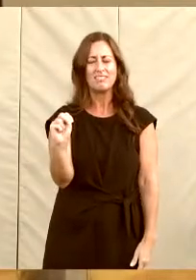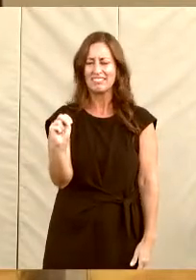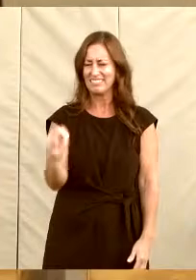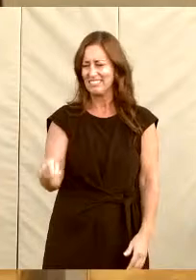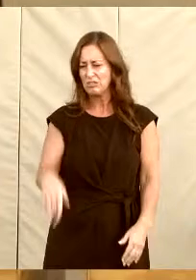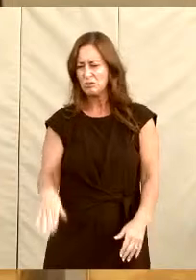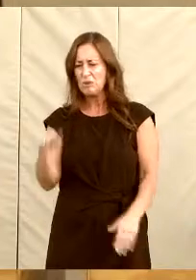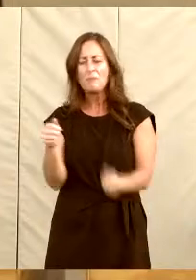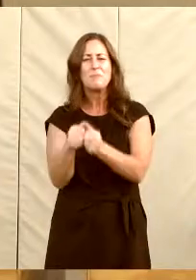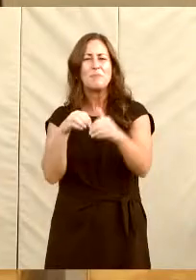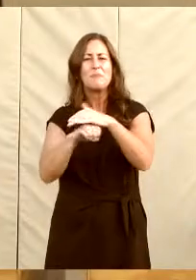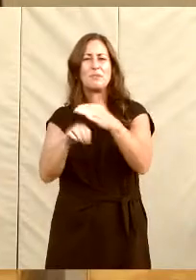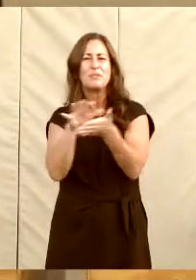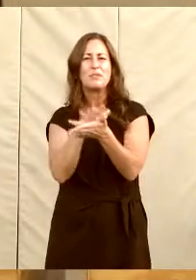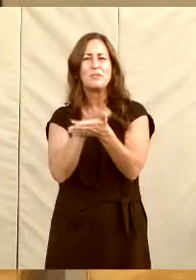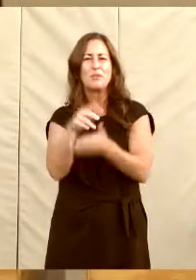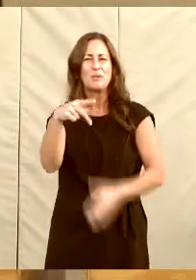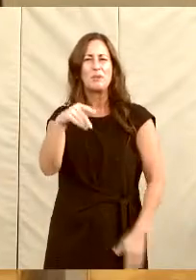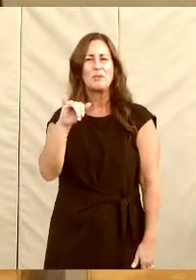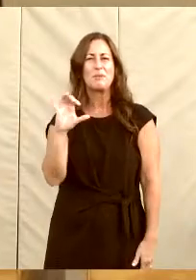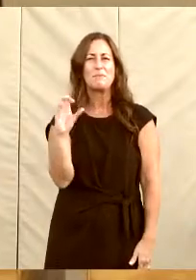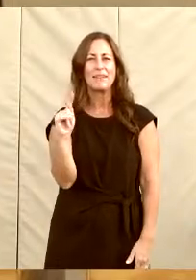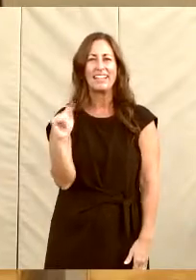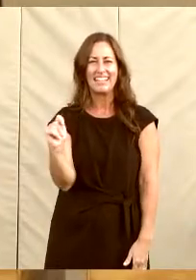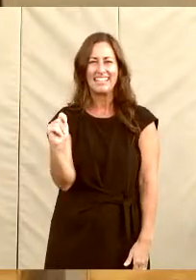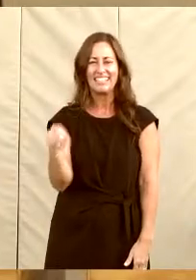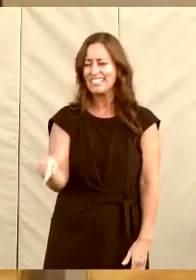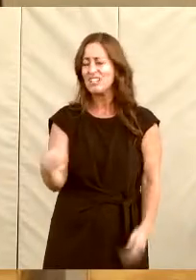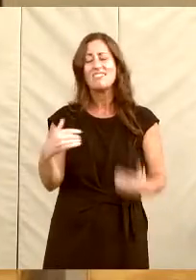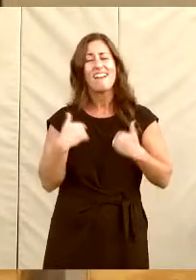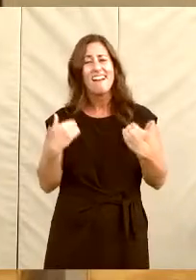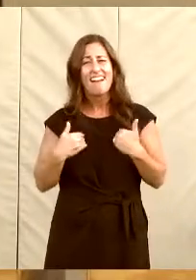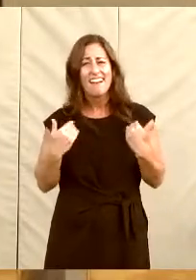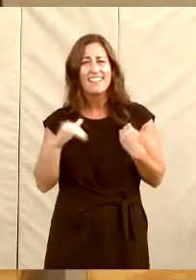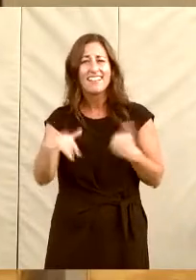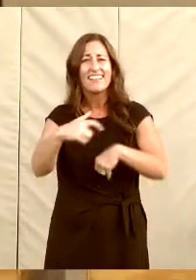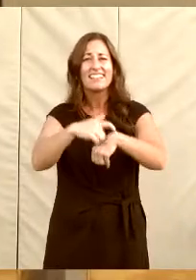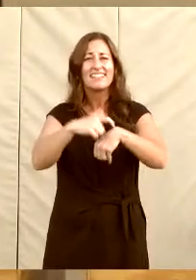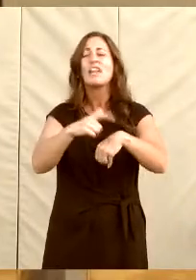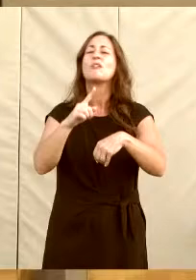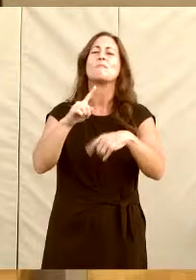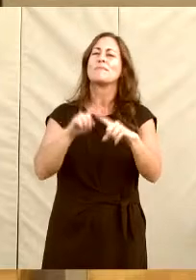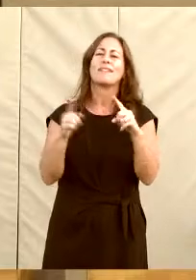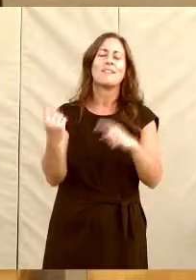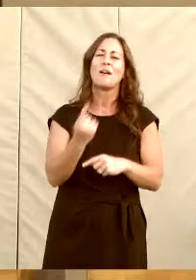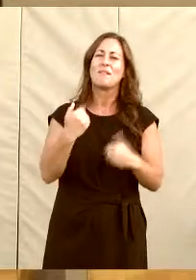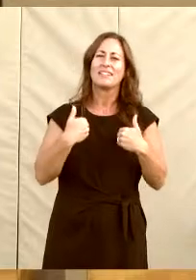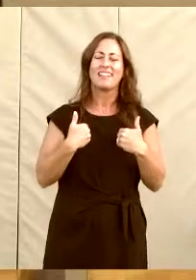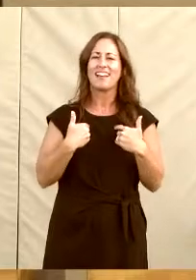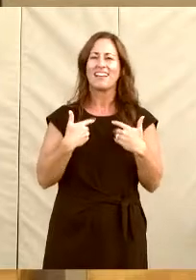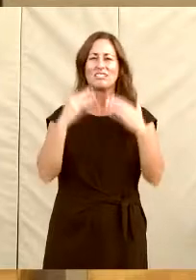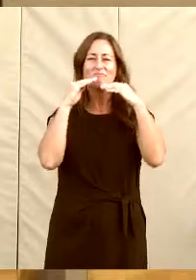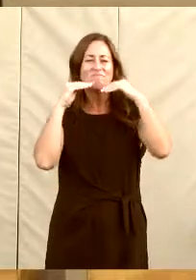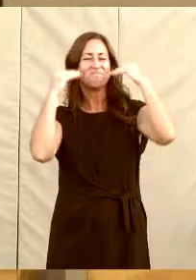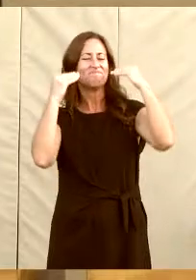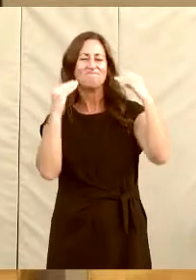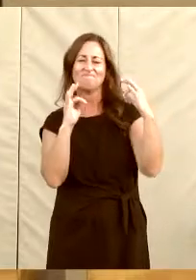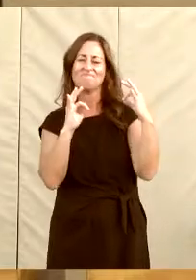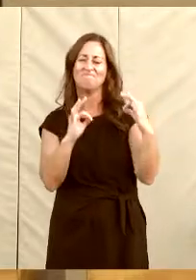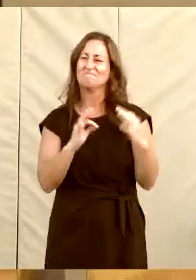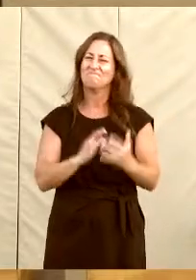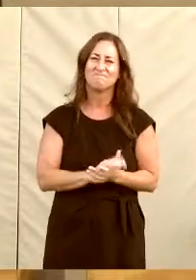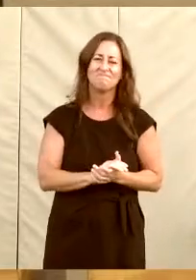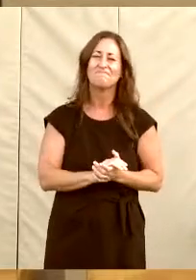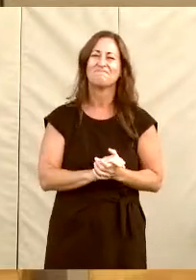Elementary. Although we were really young, she always had a bright presence with her smile and